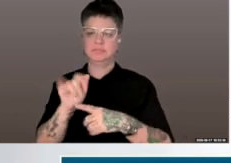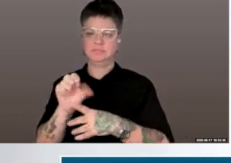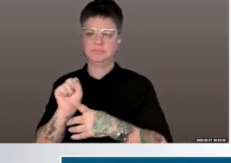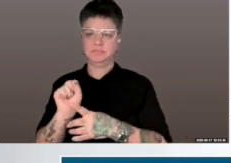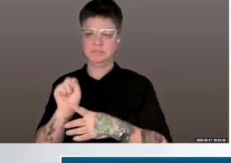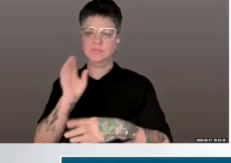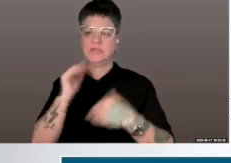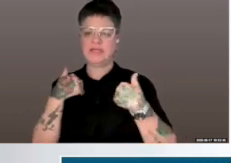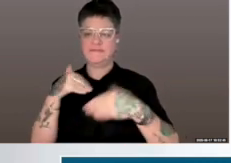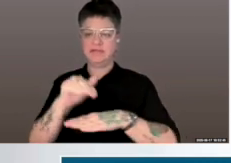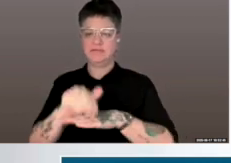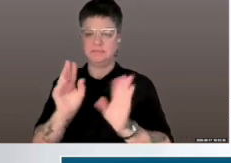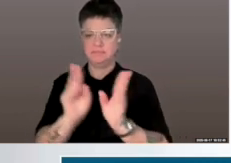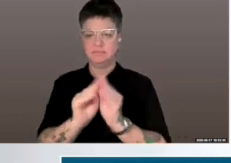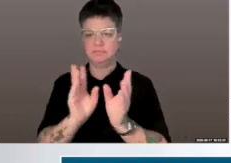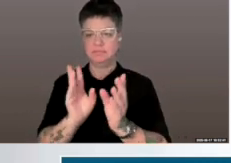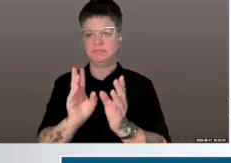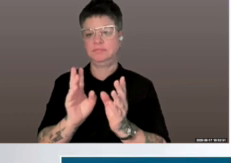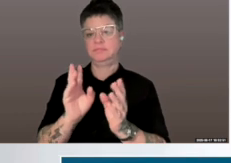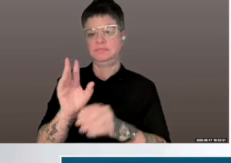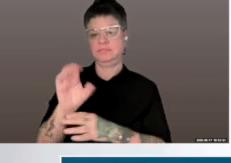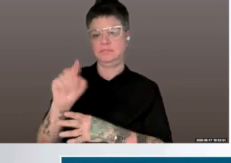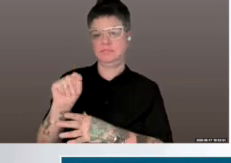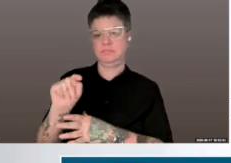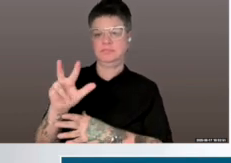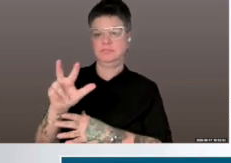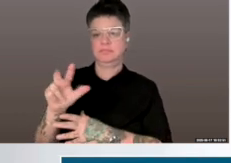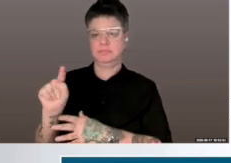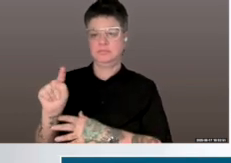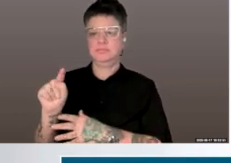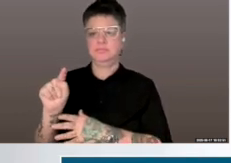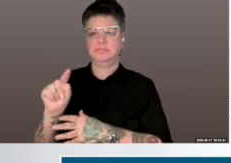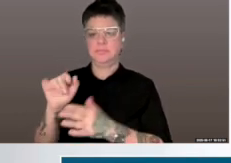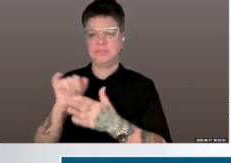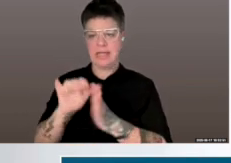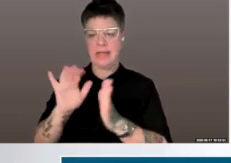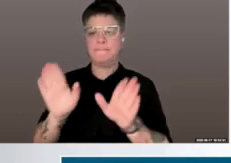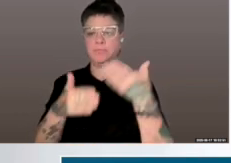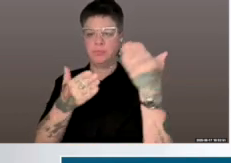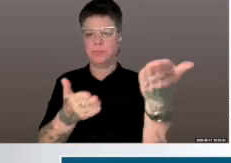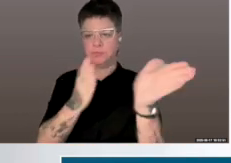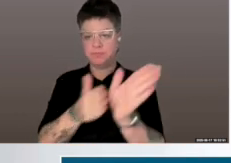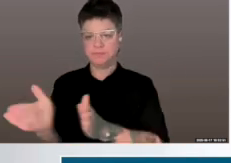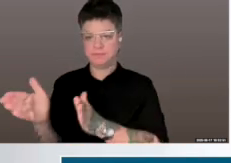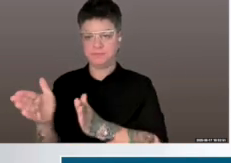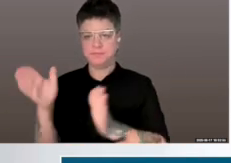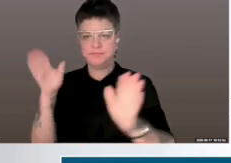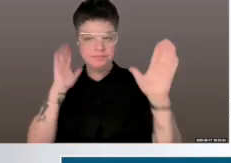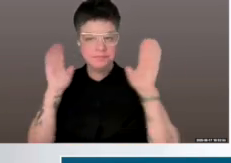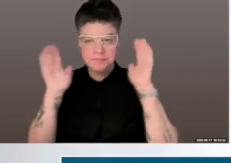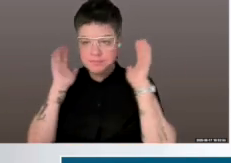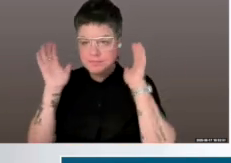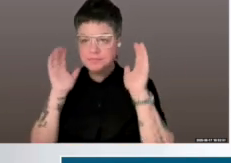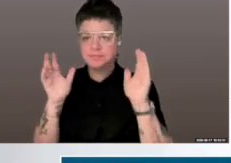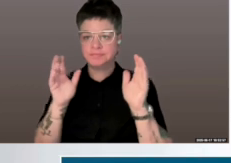meeting a few days later. Staff will then write the proposed plan and post it to the website on October 10th, when